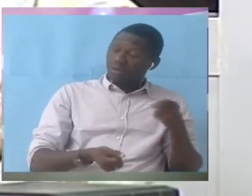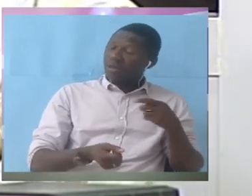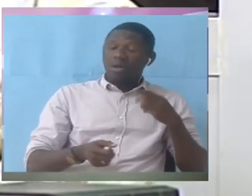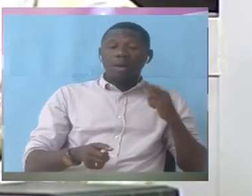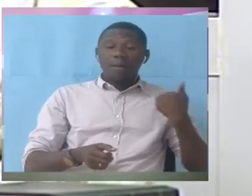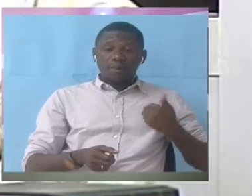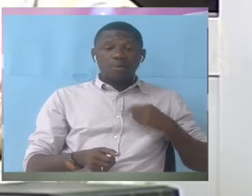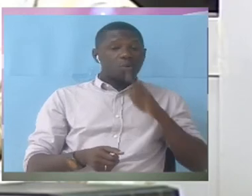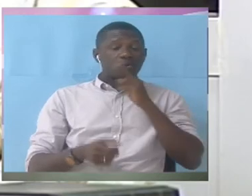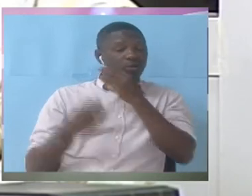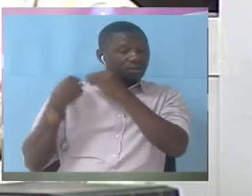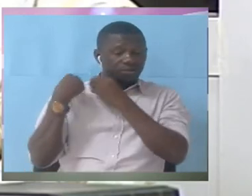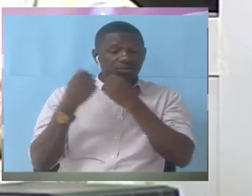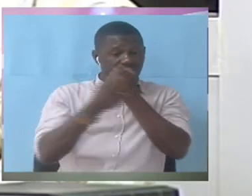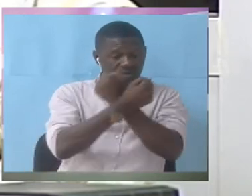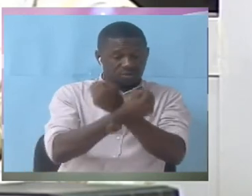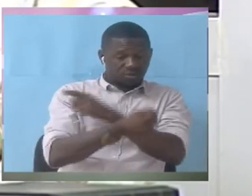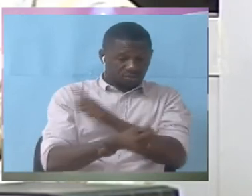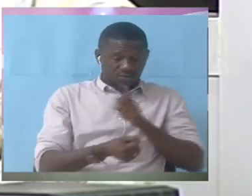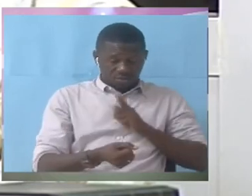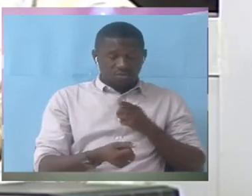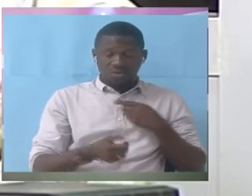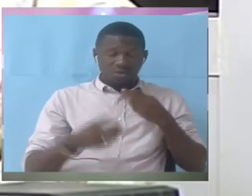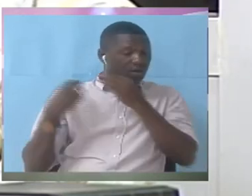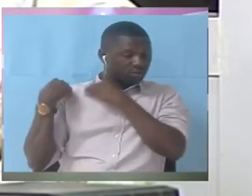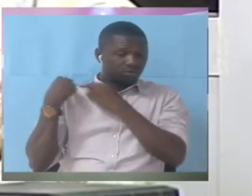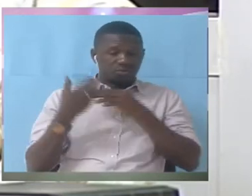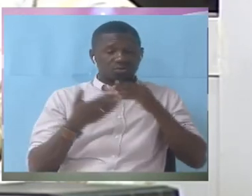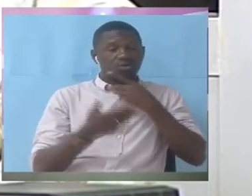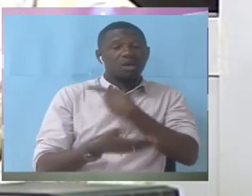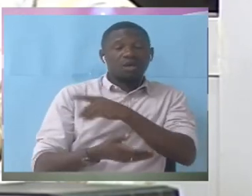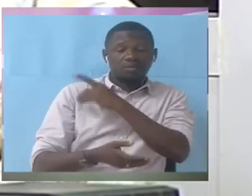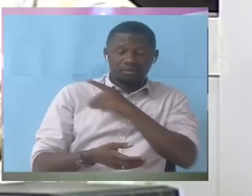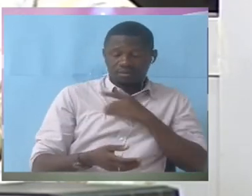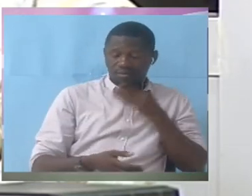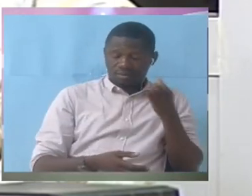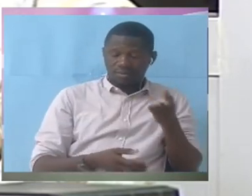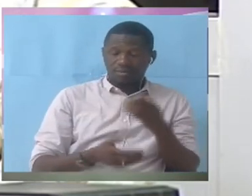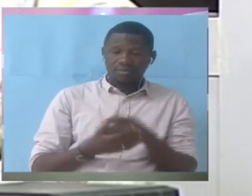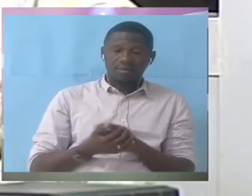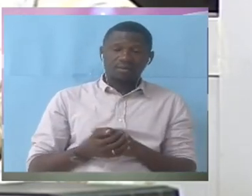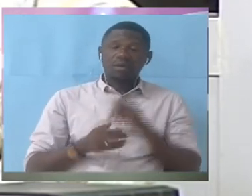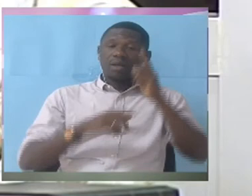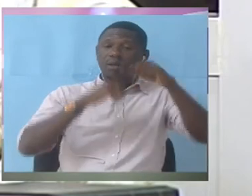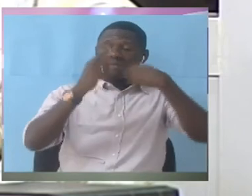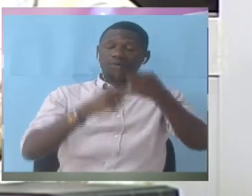ñoko wara topato suma yoné ko ci. The following morning, ci suba sa